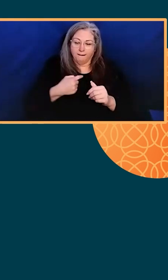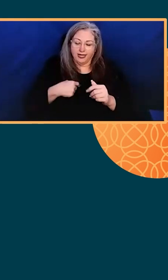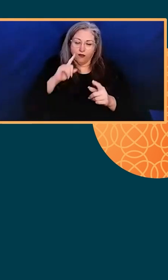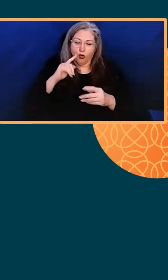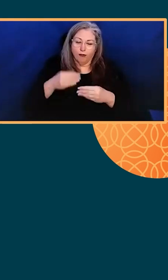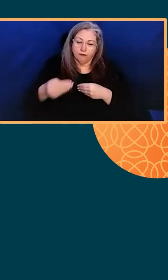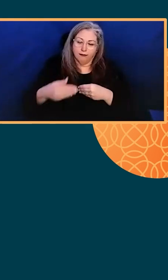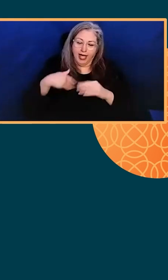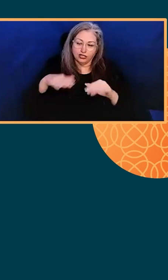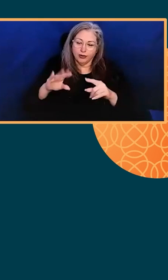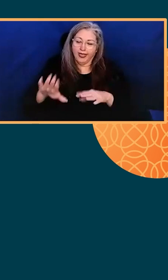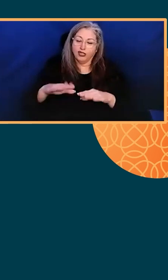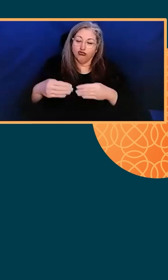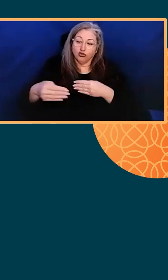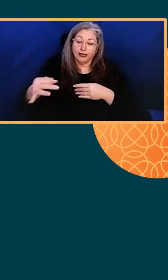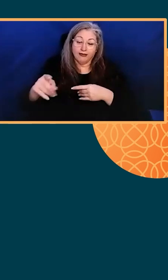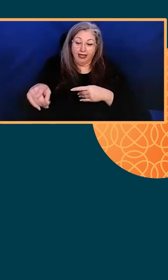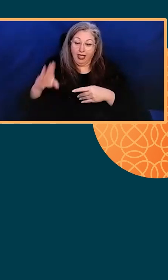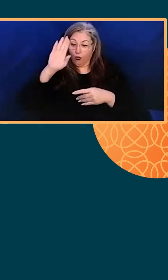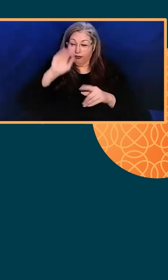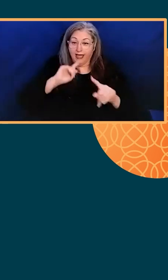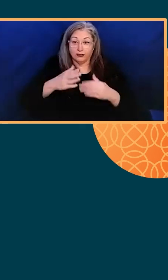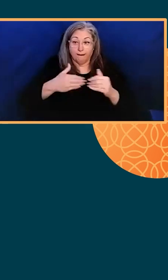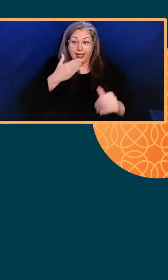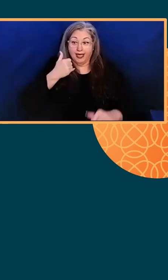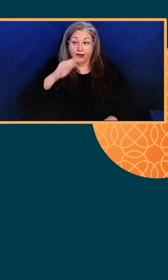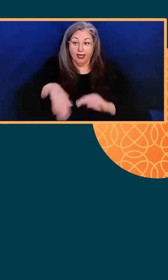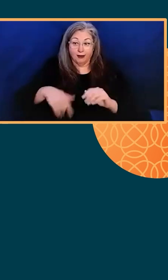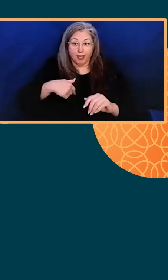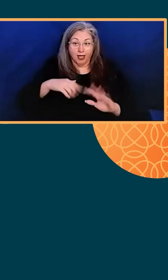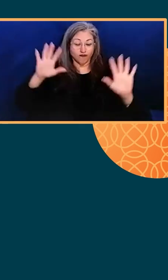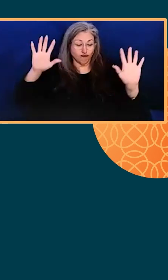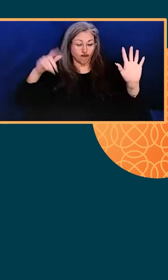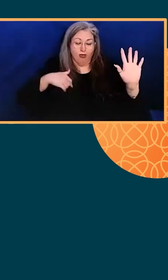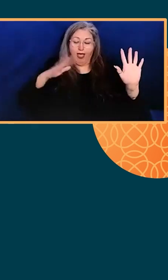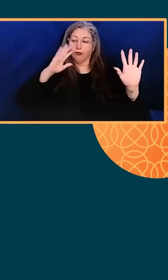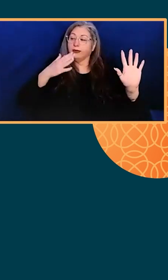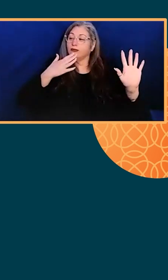children's children. And if they have an answer that is better than mine, I will be grateful.